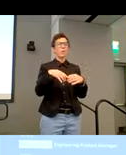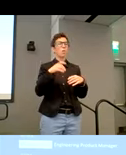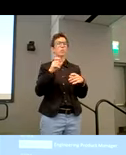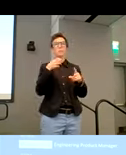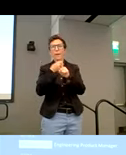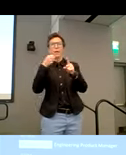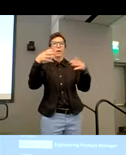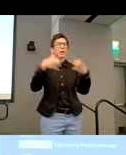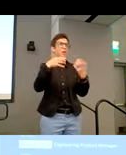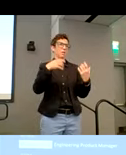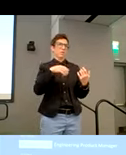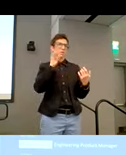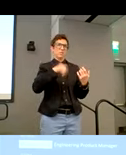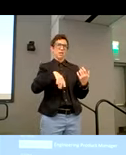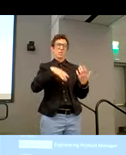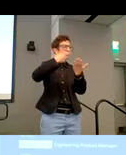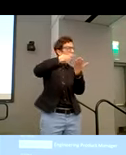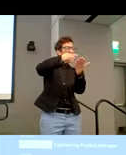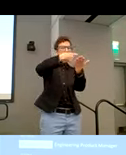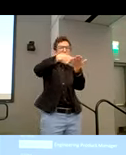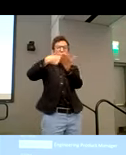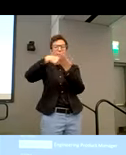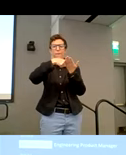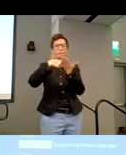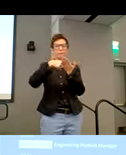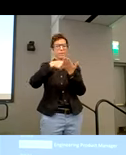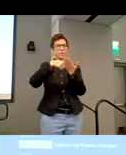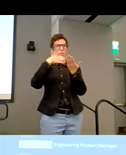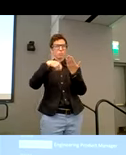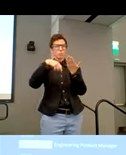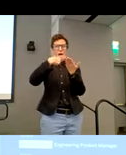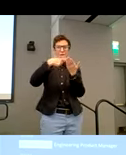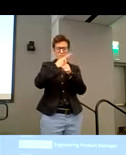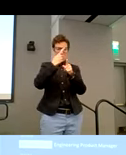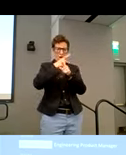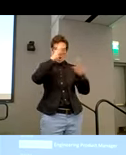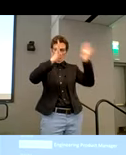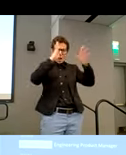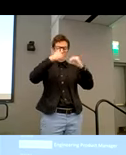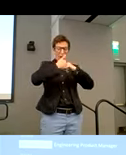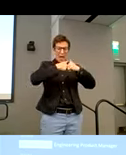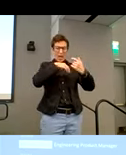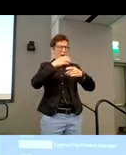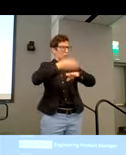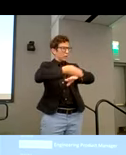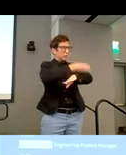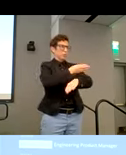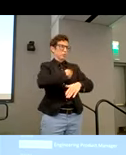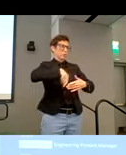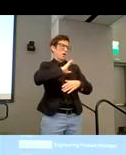And I think even MassDOT has been one of those customers in the past, which we've kind of met together and triage, you know, a number of different feedback on how we can improve our products.